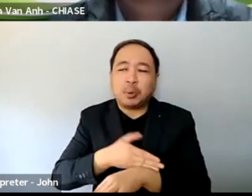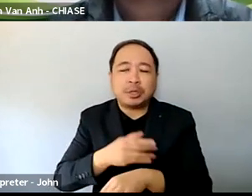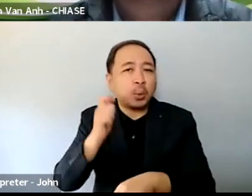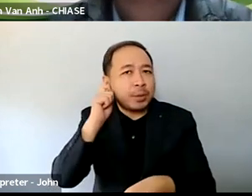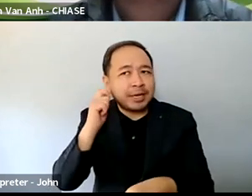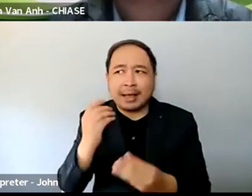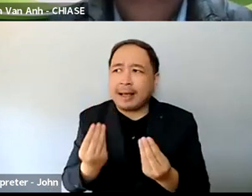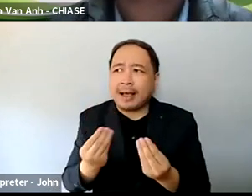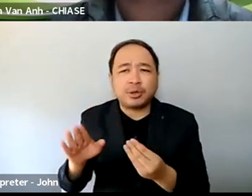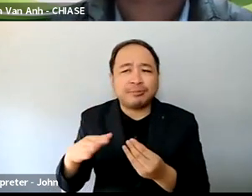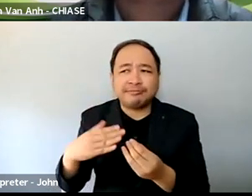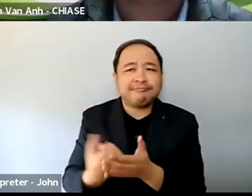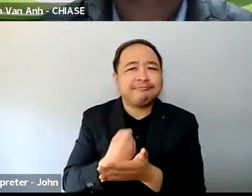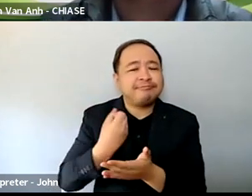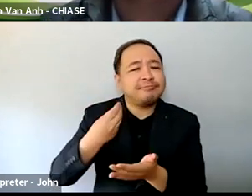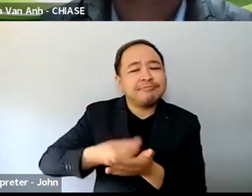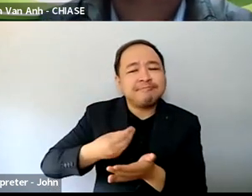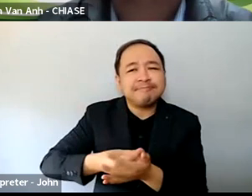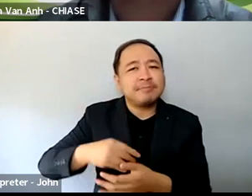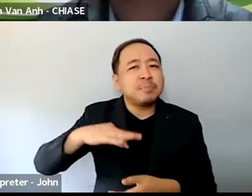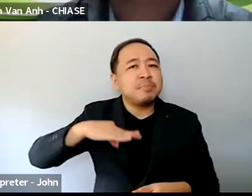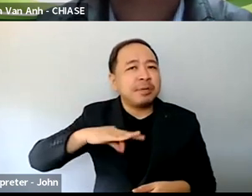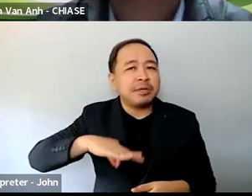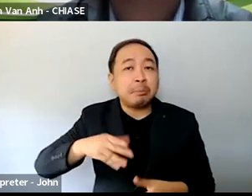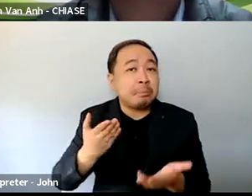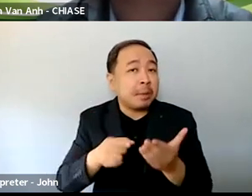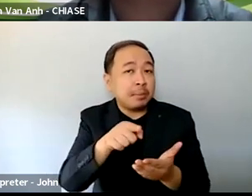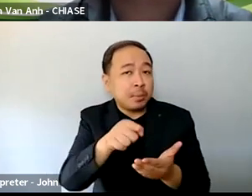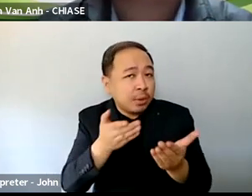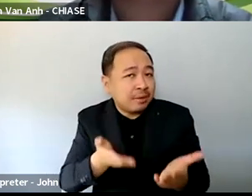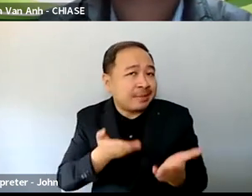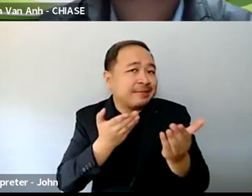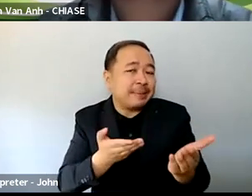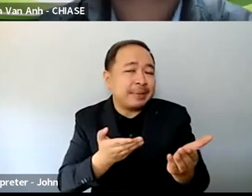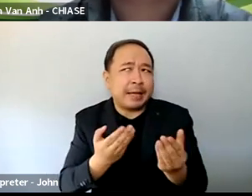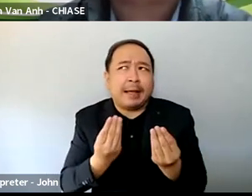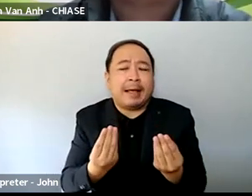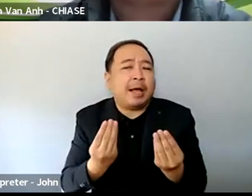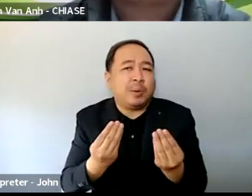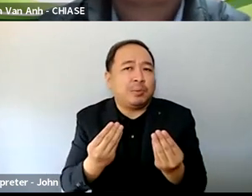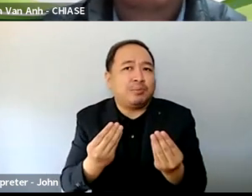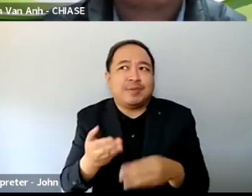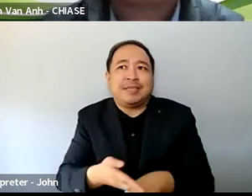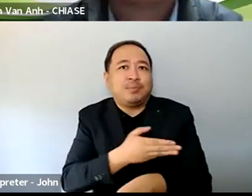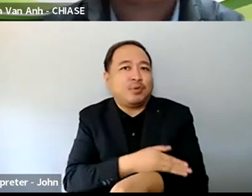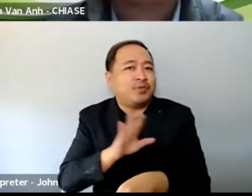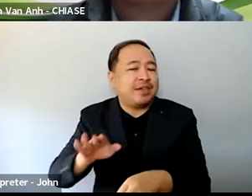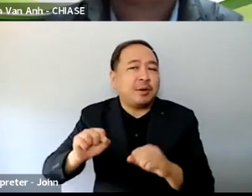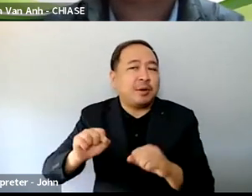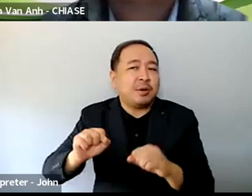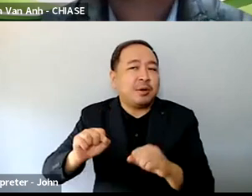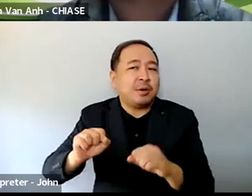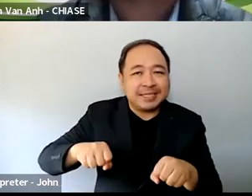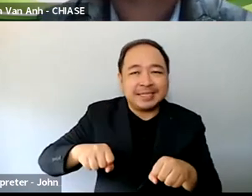them, but what are the other way of strengthening their capacity and the livelihood? We have heard from